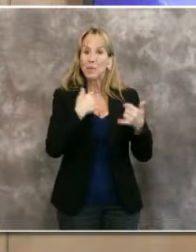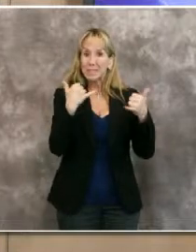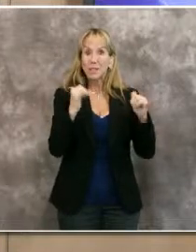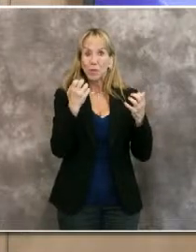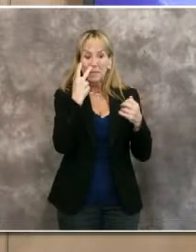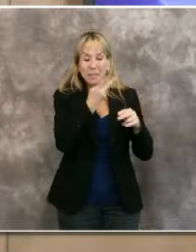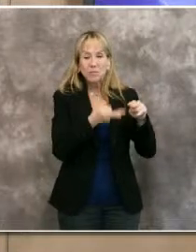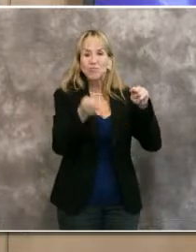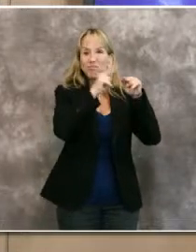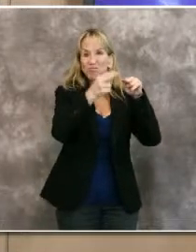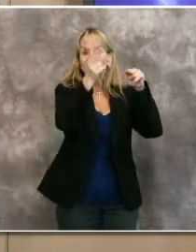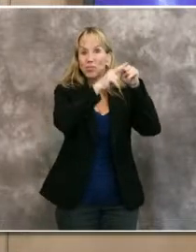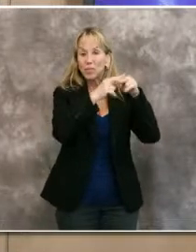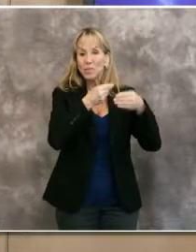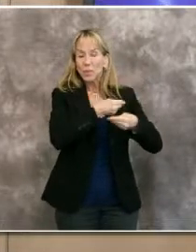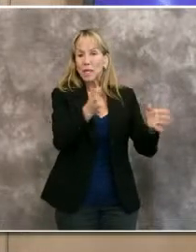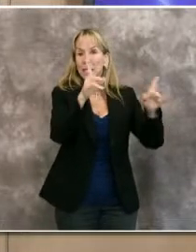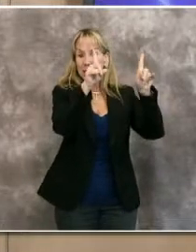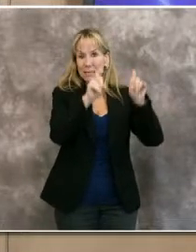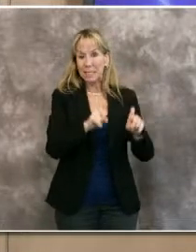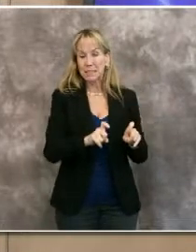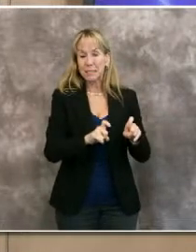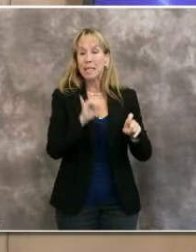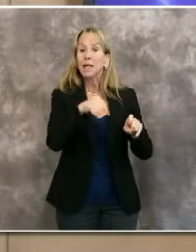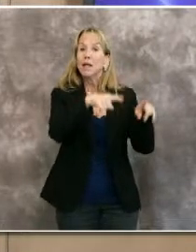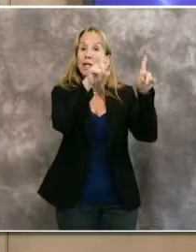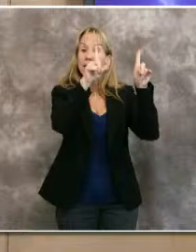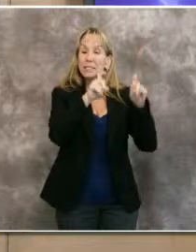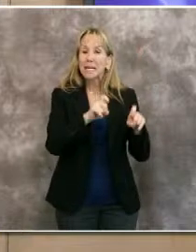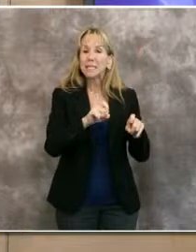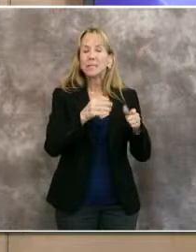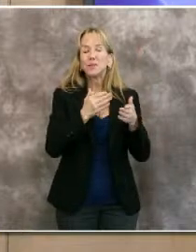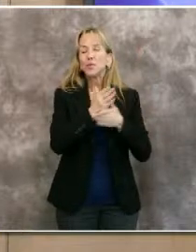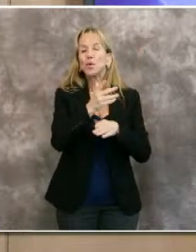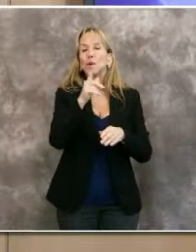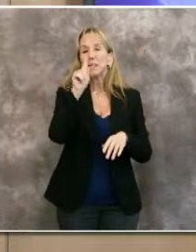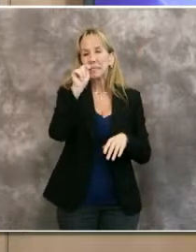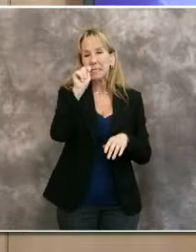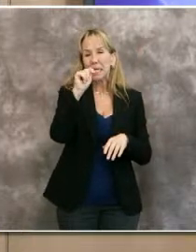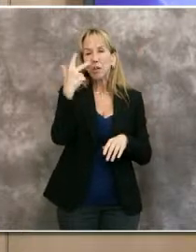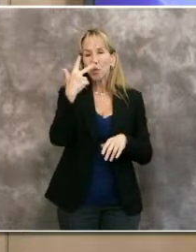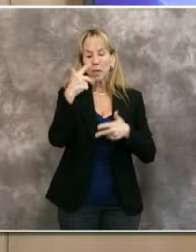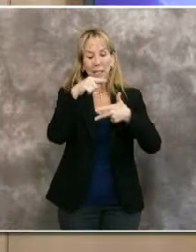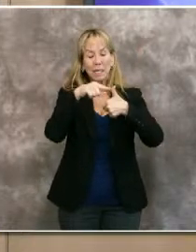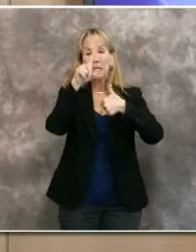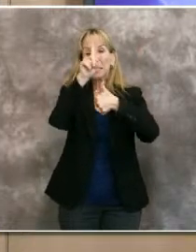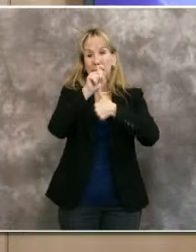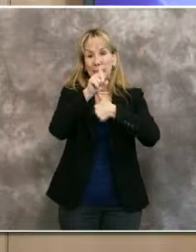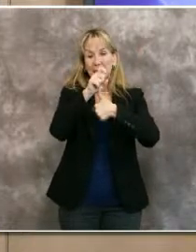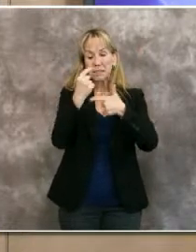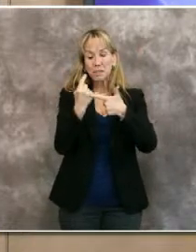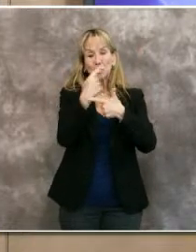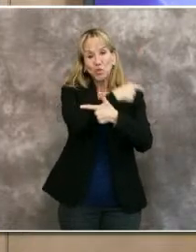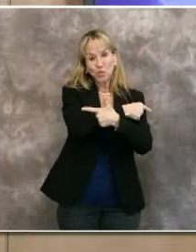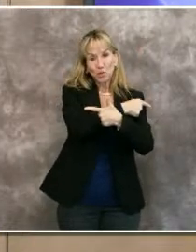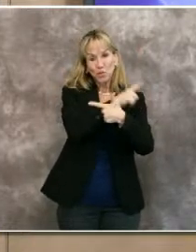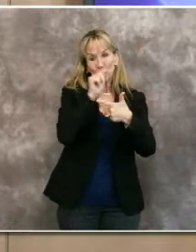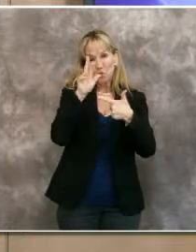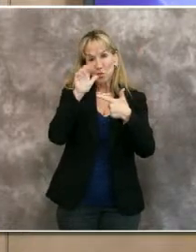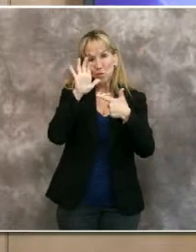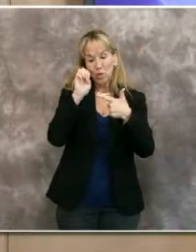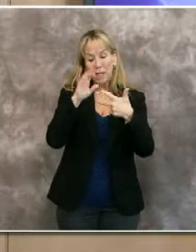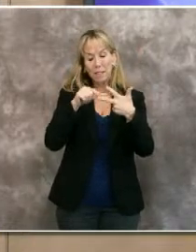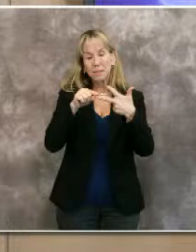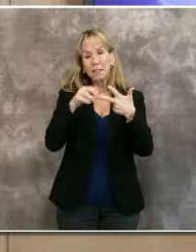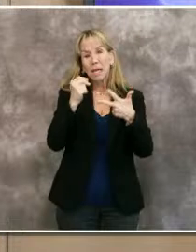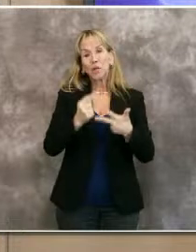increase in our testing, which we are working tirelessly through our T3 strategy, test, trace, and treat. I want to commend the County Health and